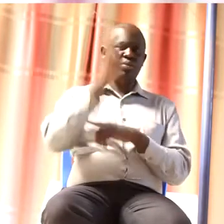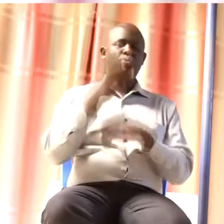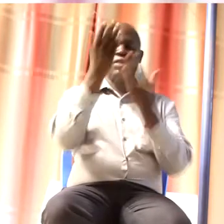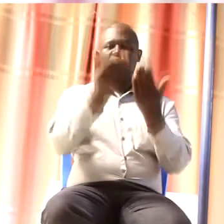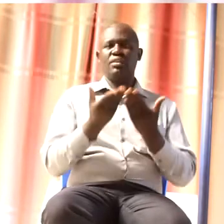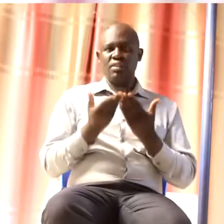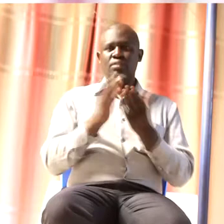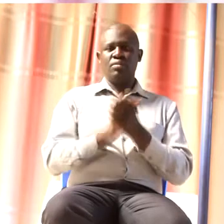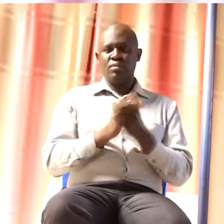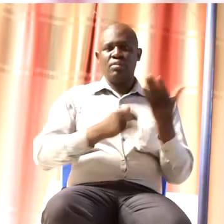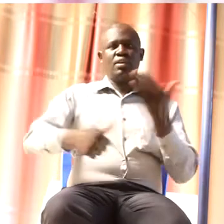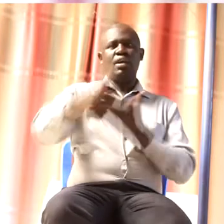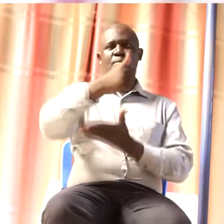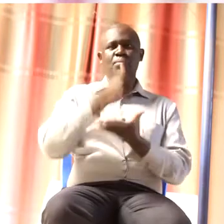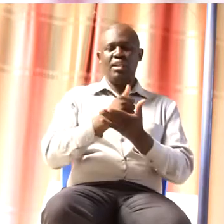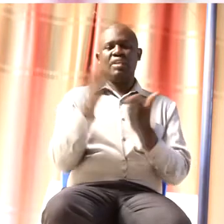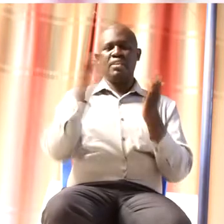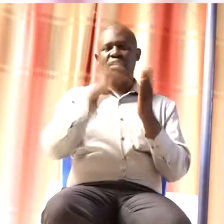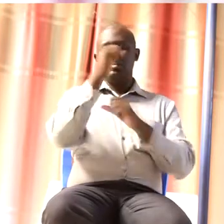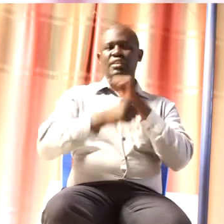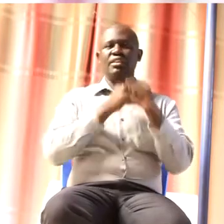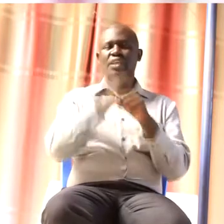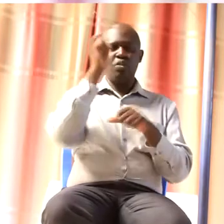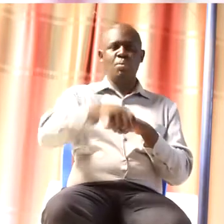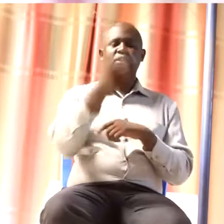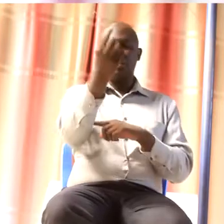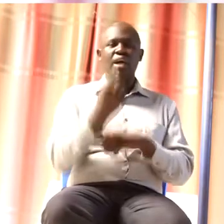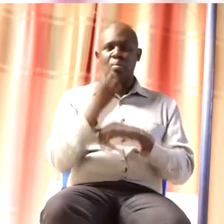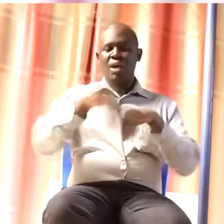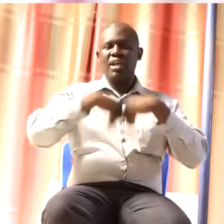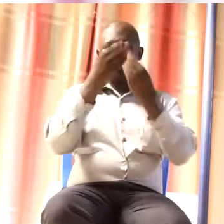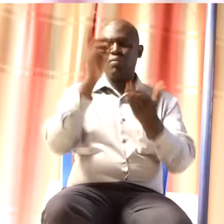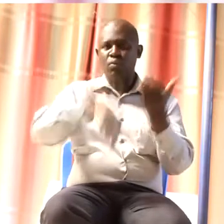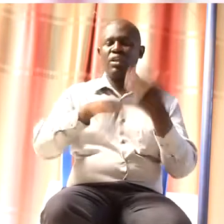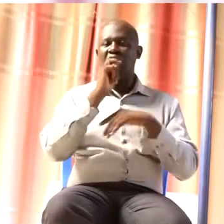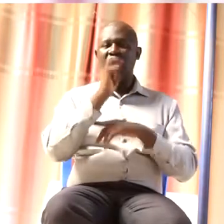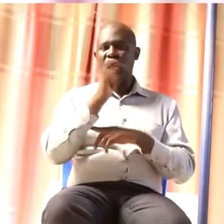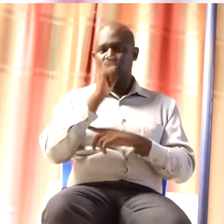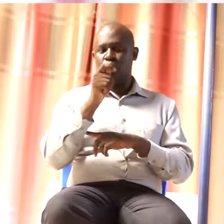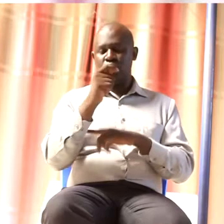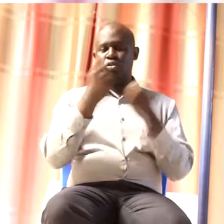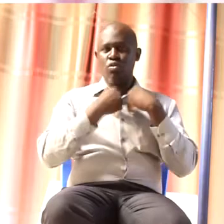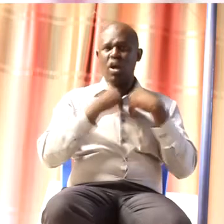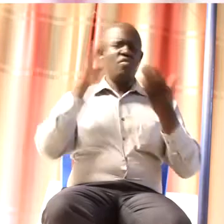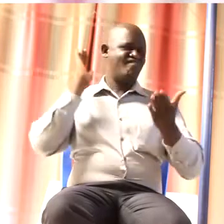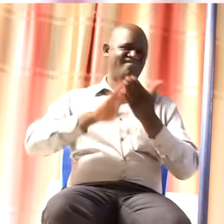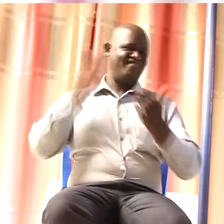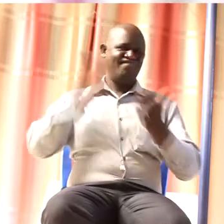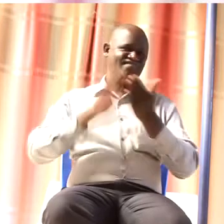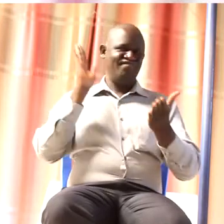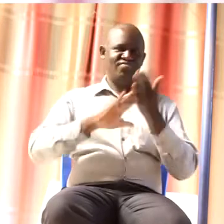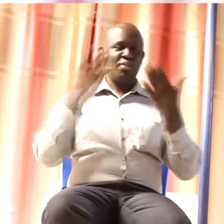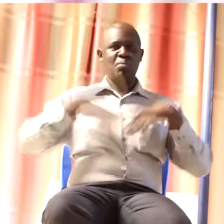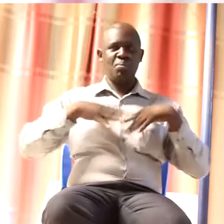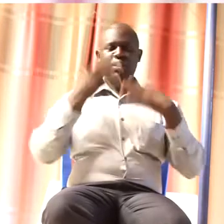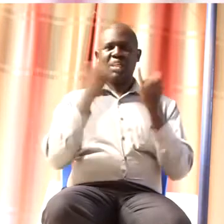it. Amen. This year you must come and give a testimony. Amen. You've clapped for people long enough. It's time for